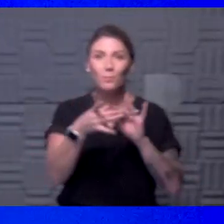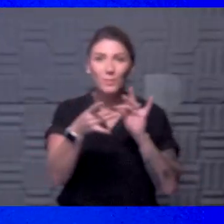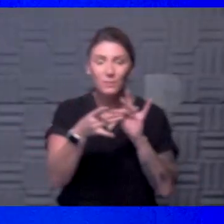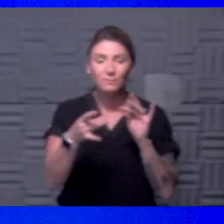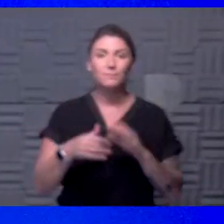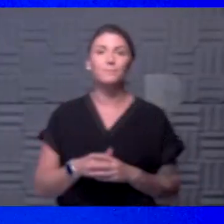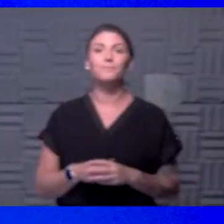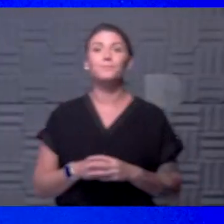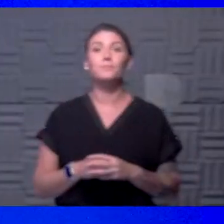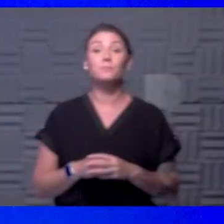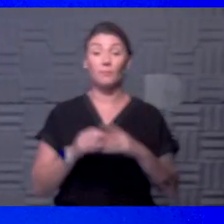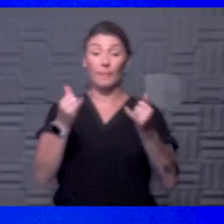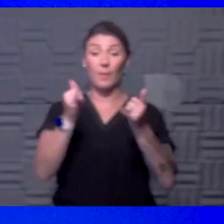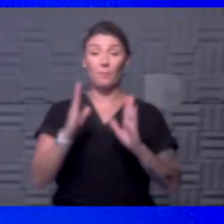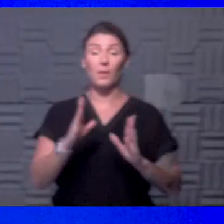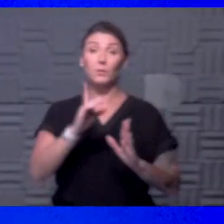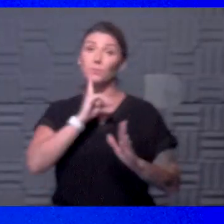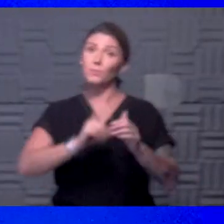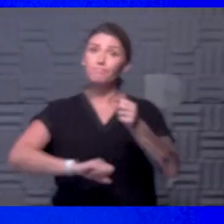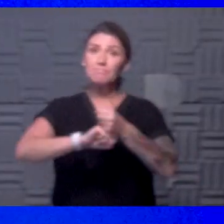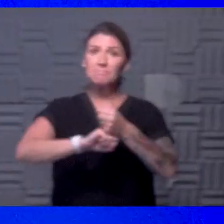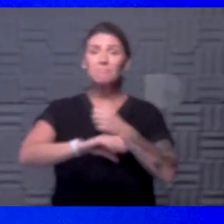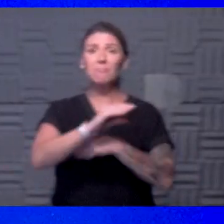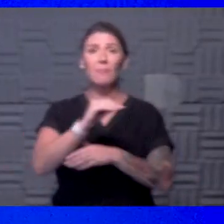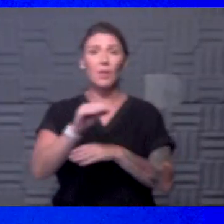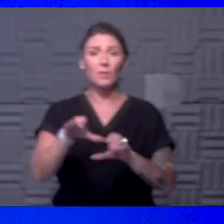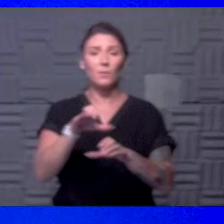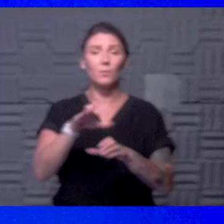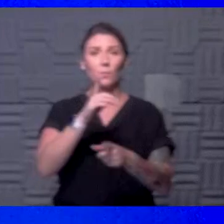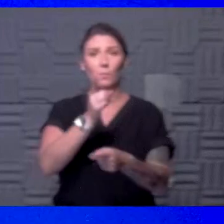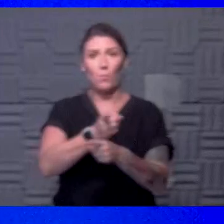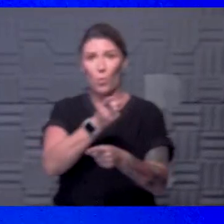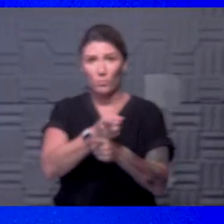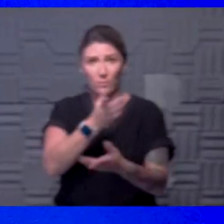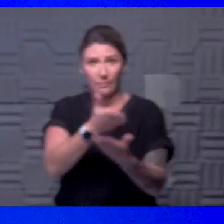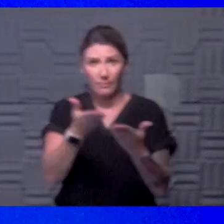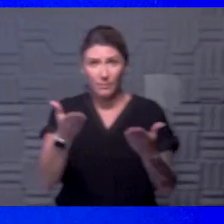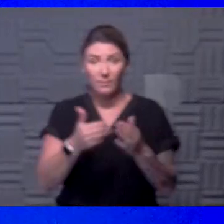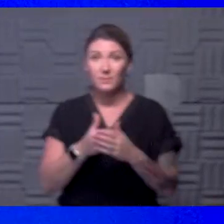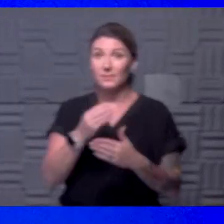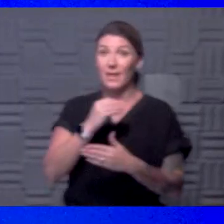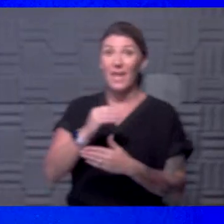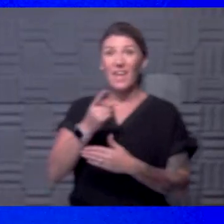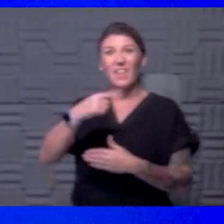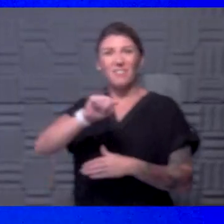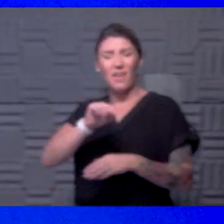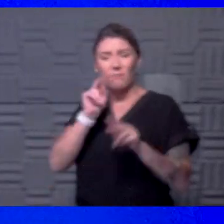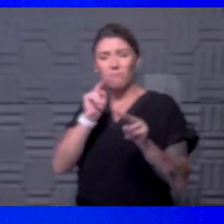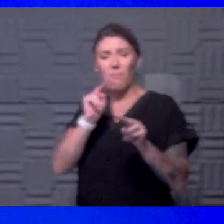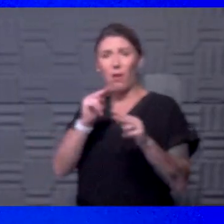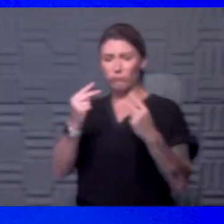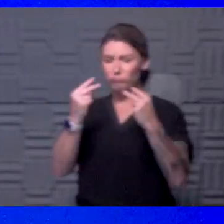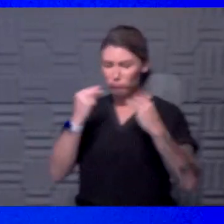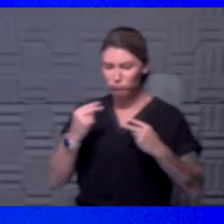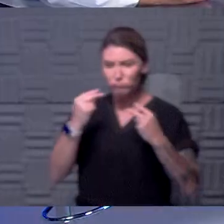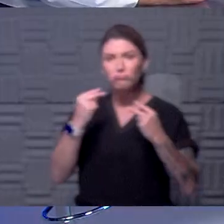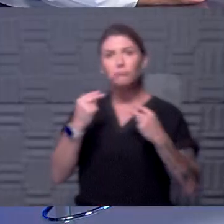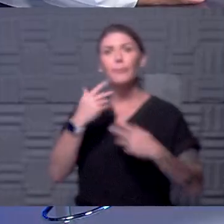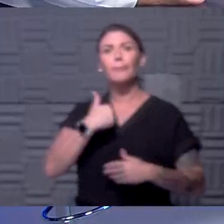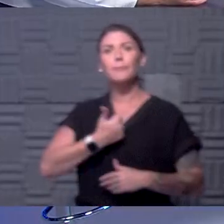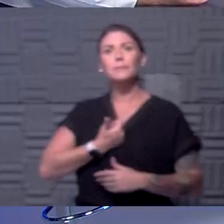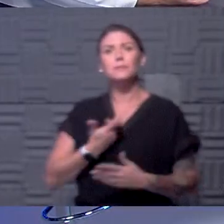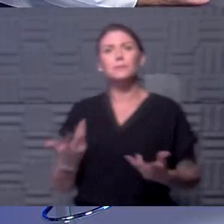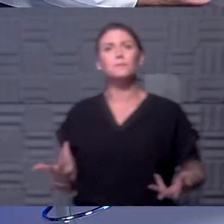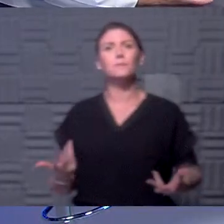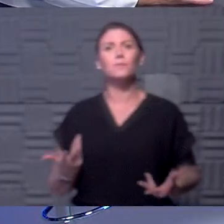the players are really on board, started to really do the right things. And they police themselves. They have, absolutely. They've done a great job, and I